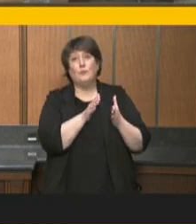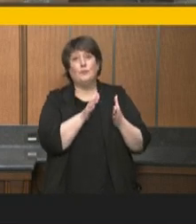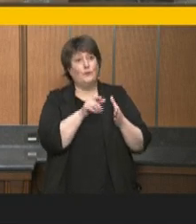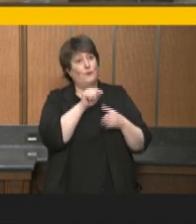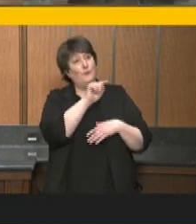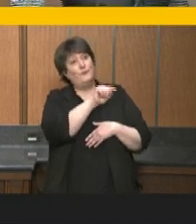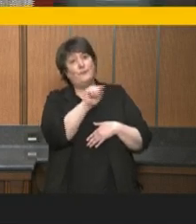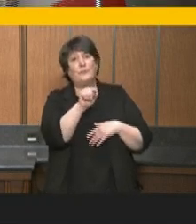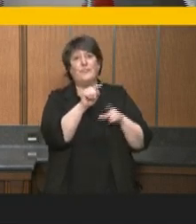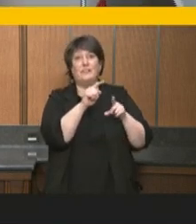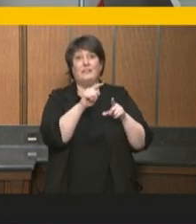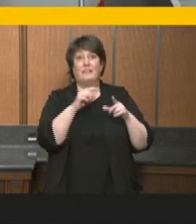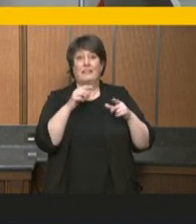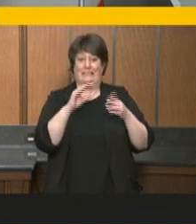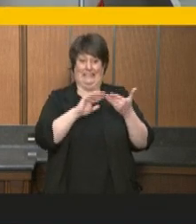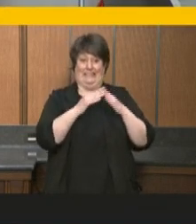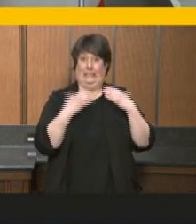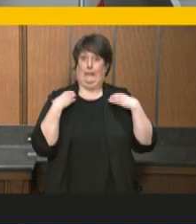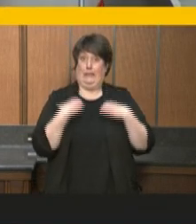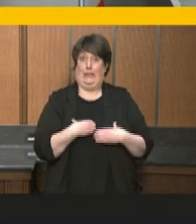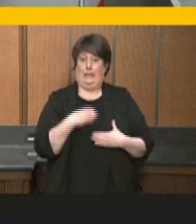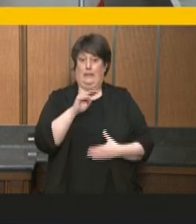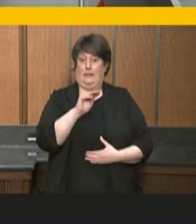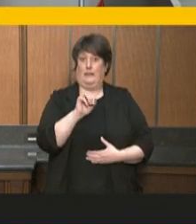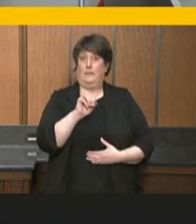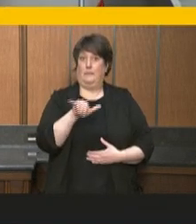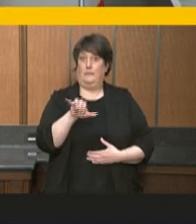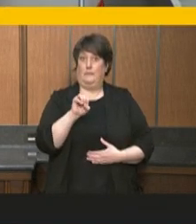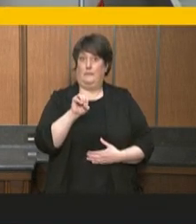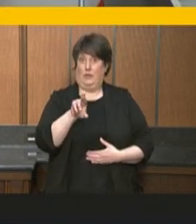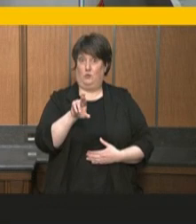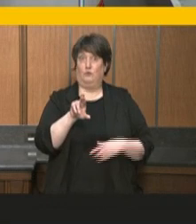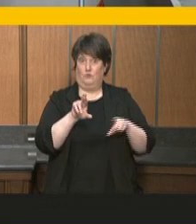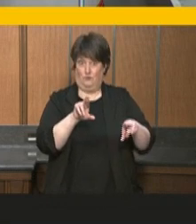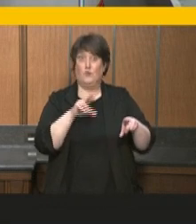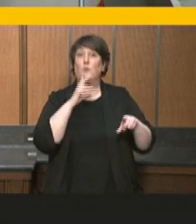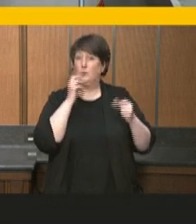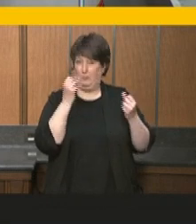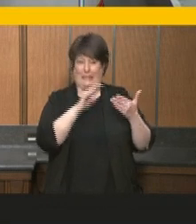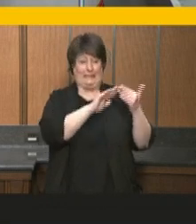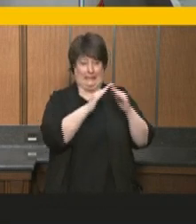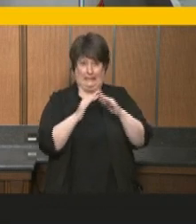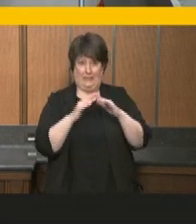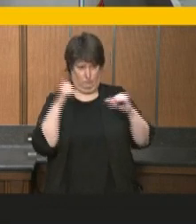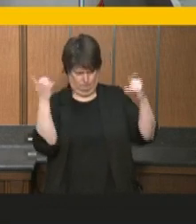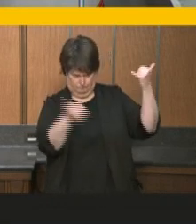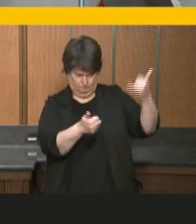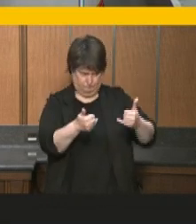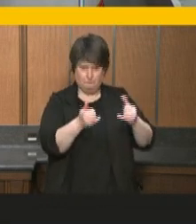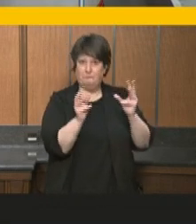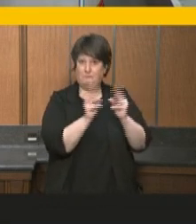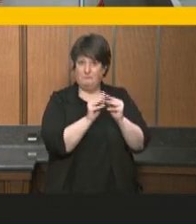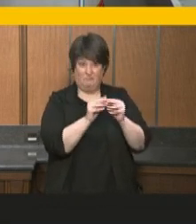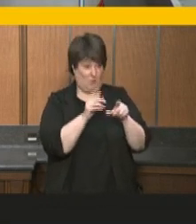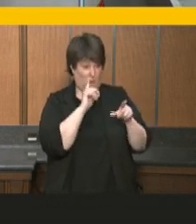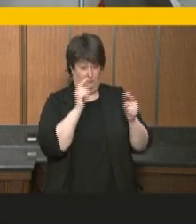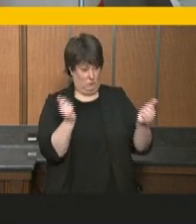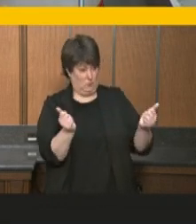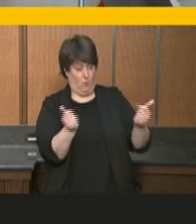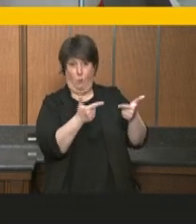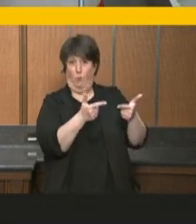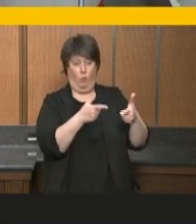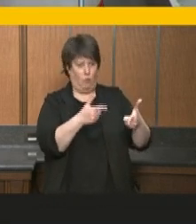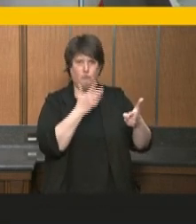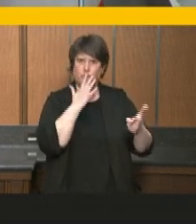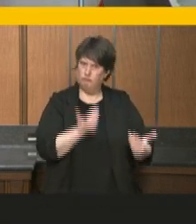from the mayors. I did a call yesterday with the big city mayors, and we are seeing a lot of mayors, all the mayors really, stepping up